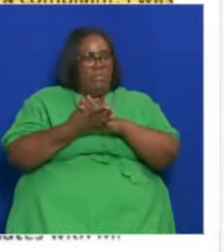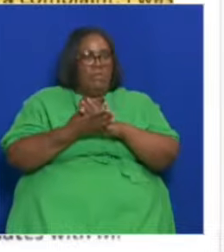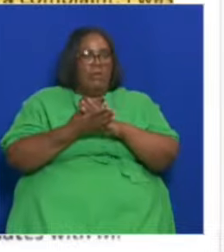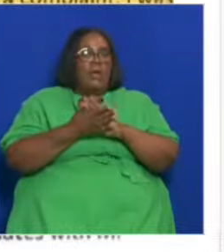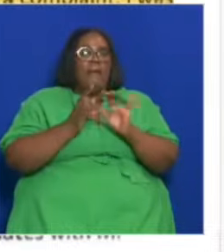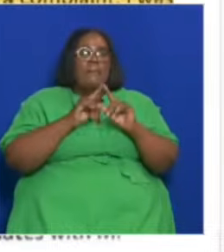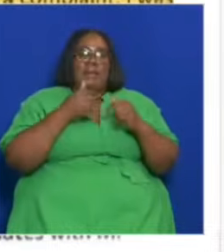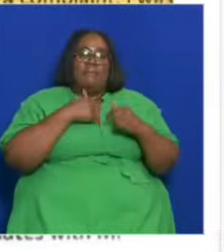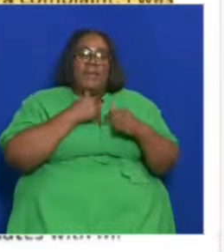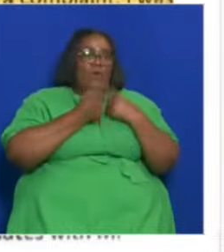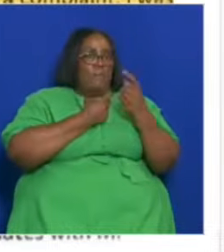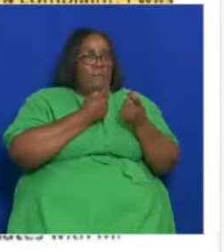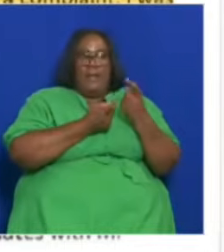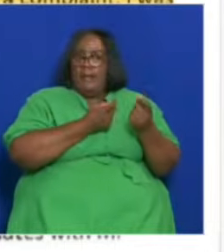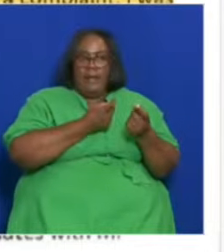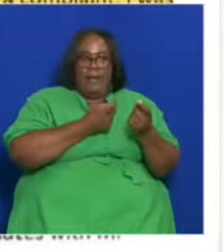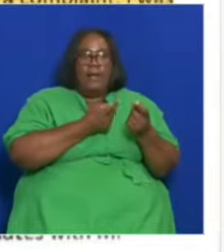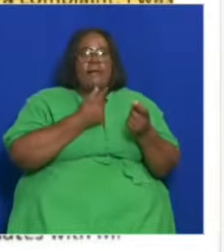formally in writing.